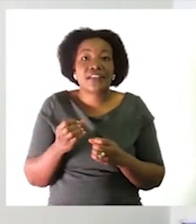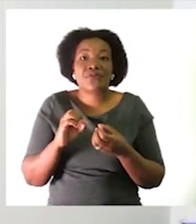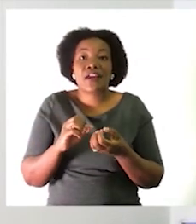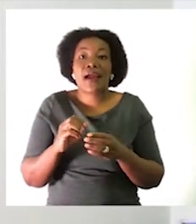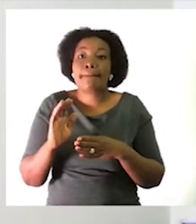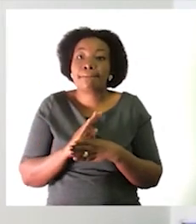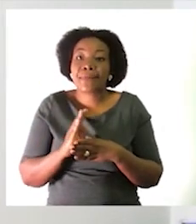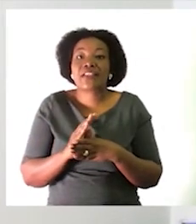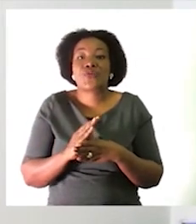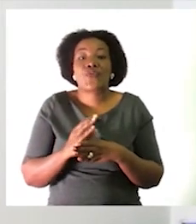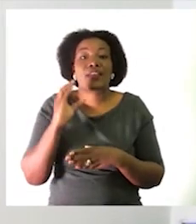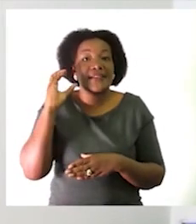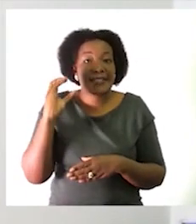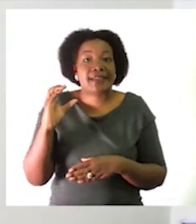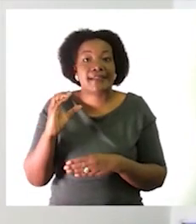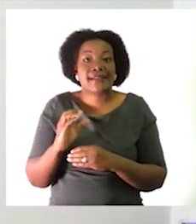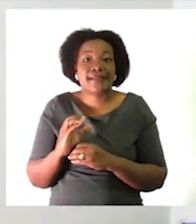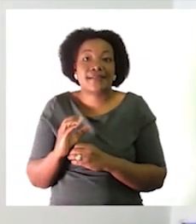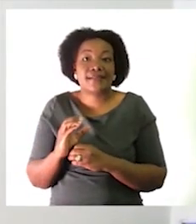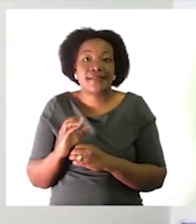with the cents. So it means